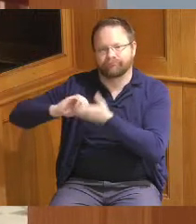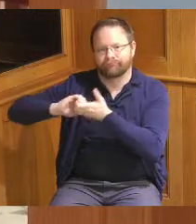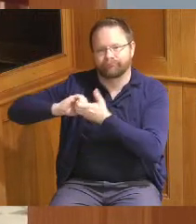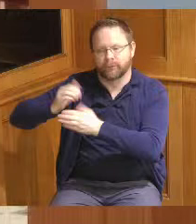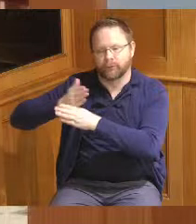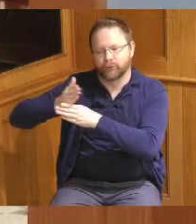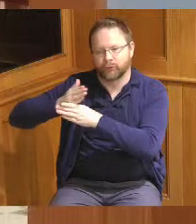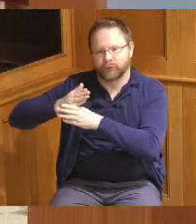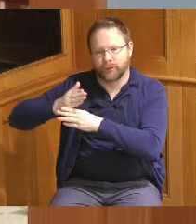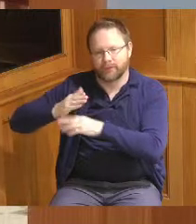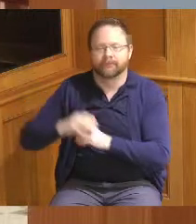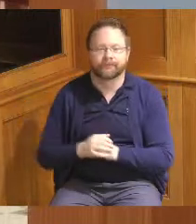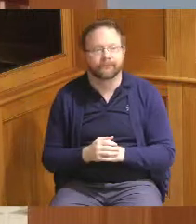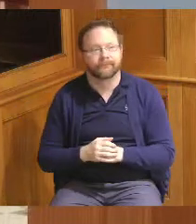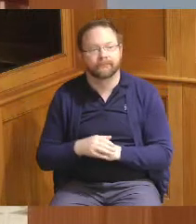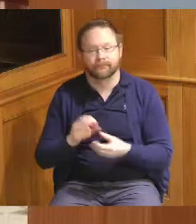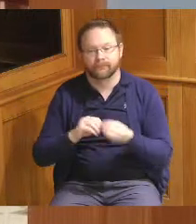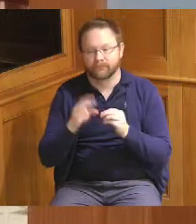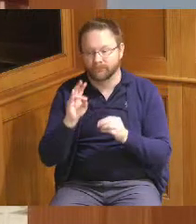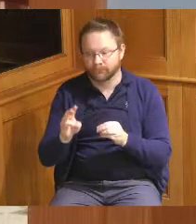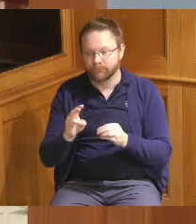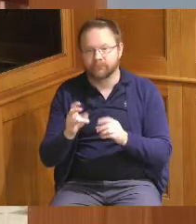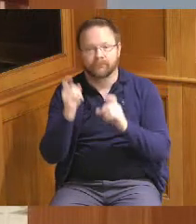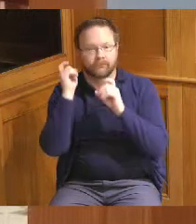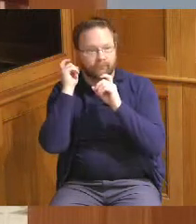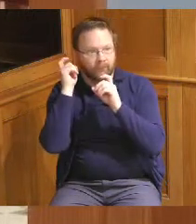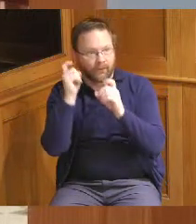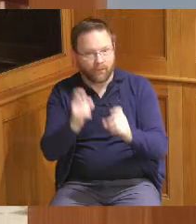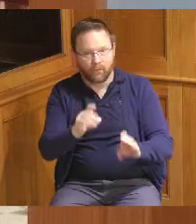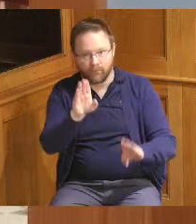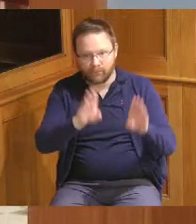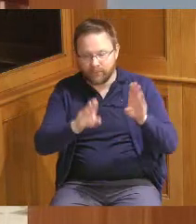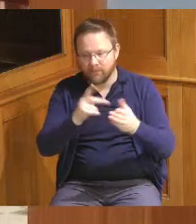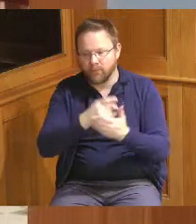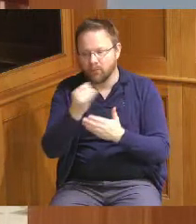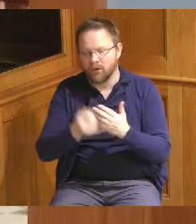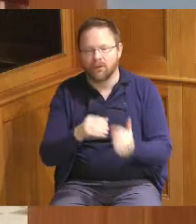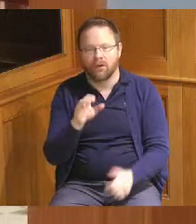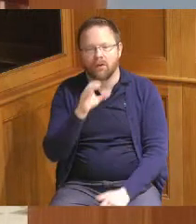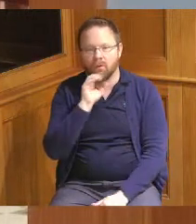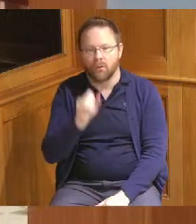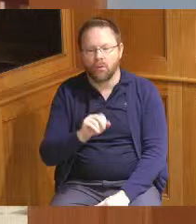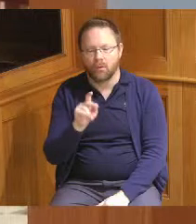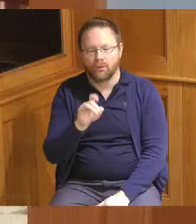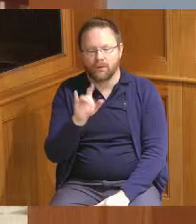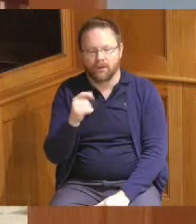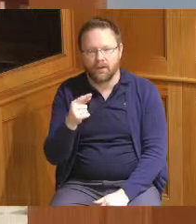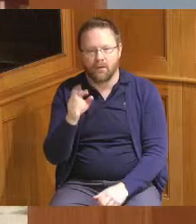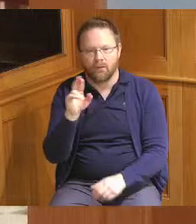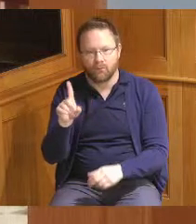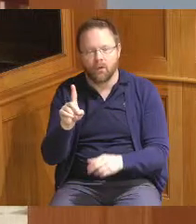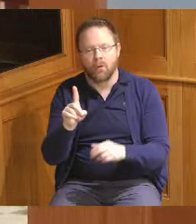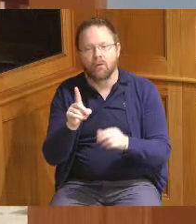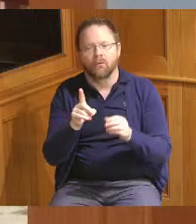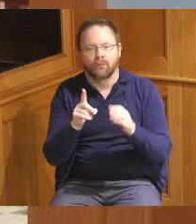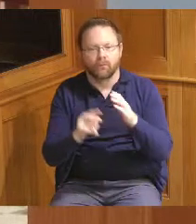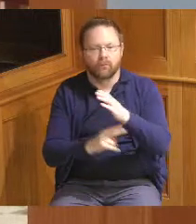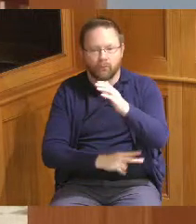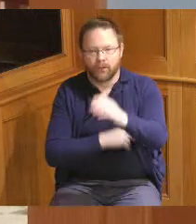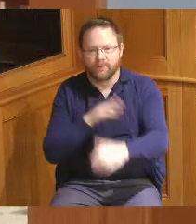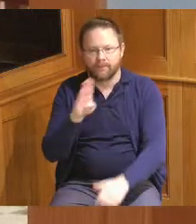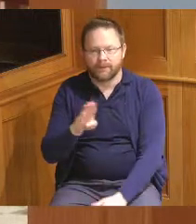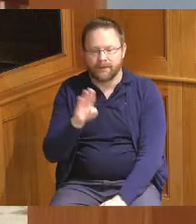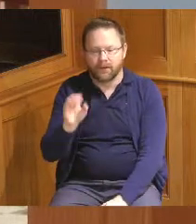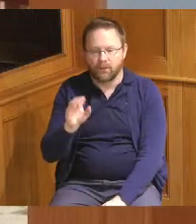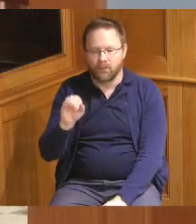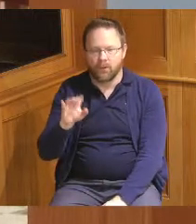7 is the award of a bid for the project on Old Kellogg Road, Bridge B0087.